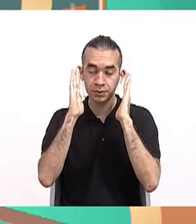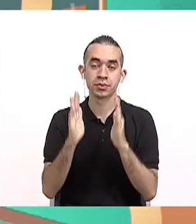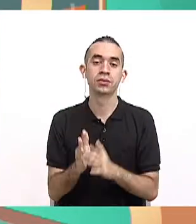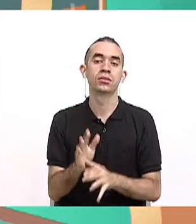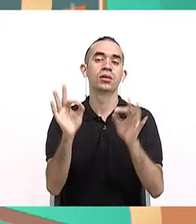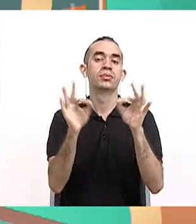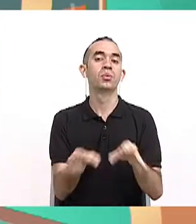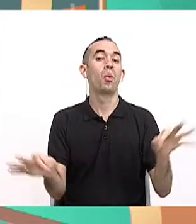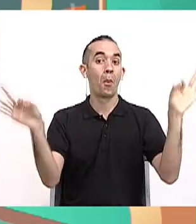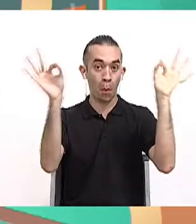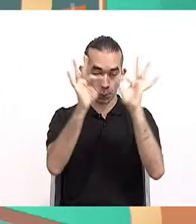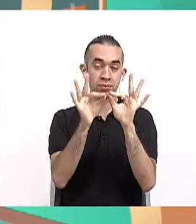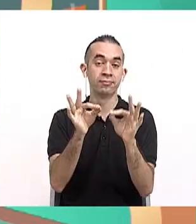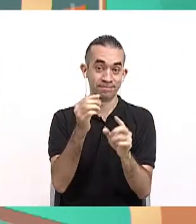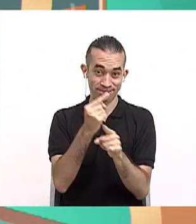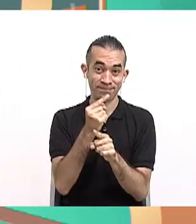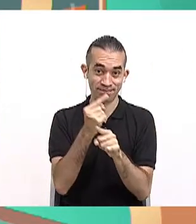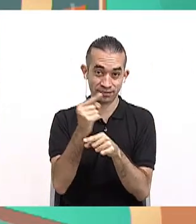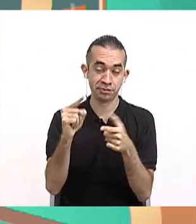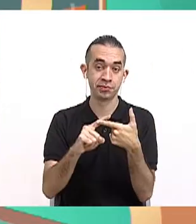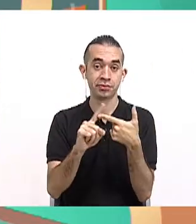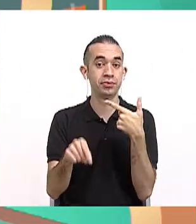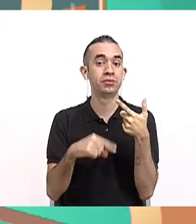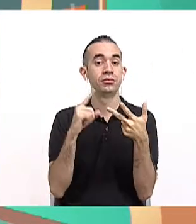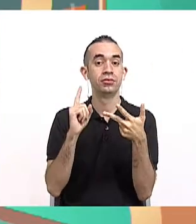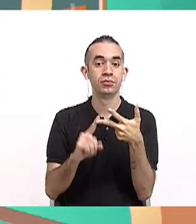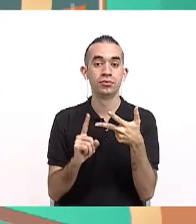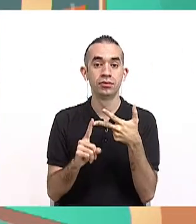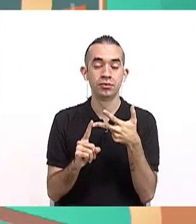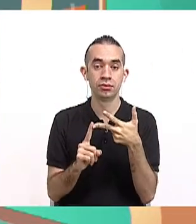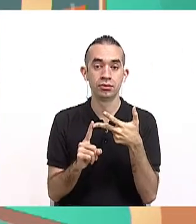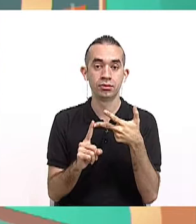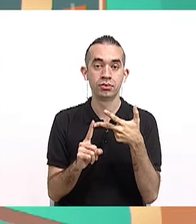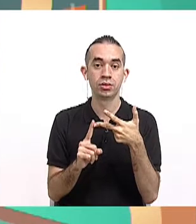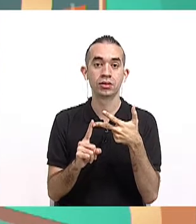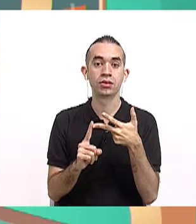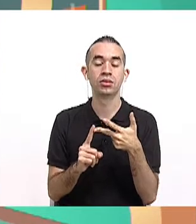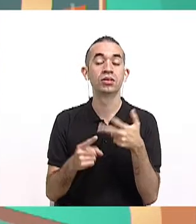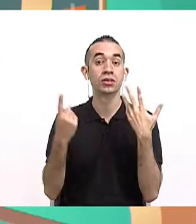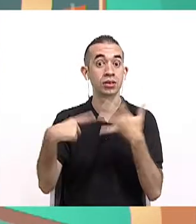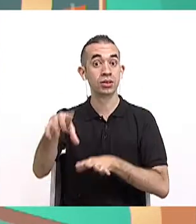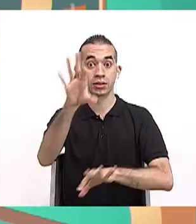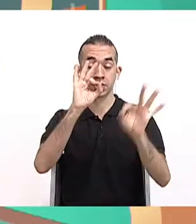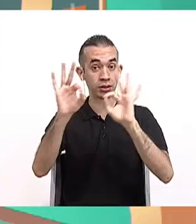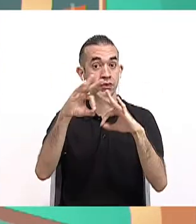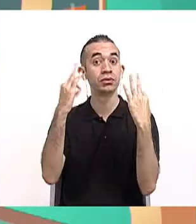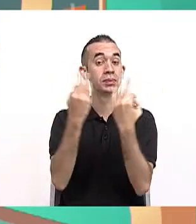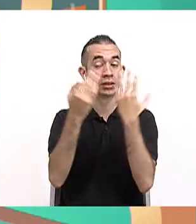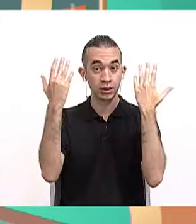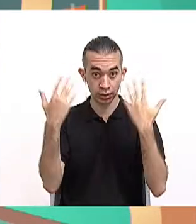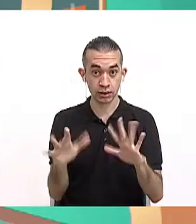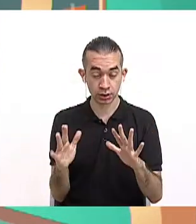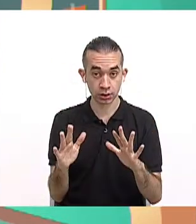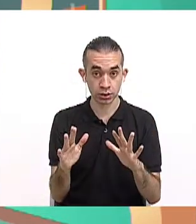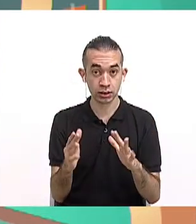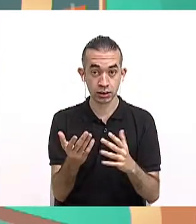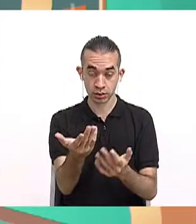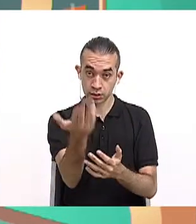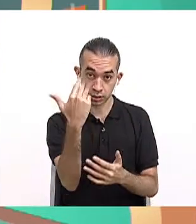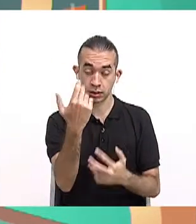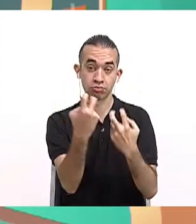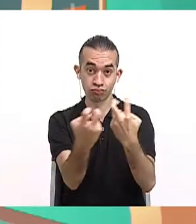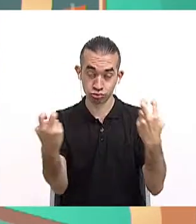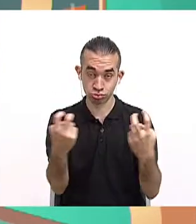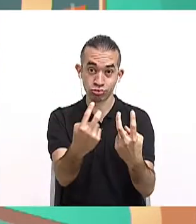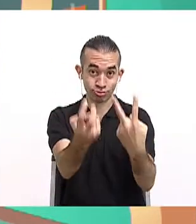extremely important, right? And our third question, have you invited your family members to join